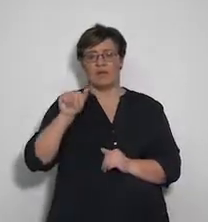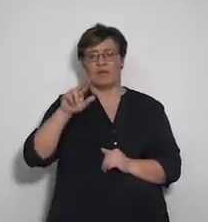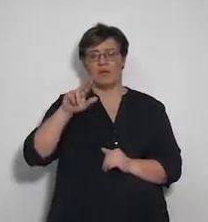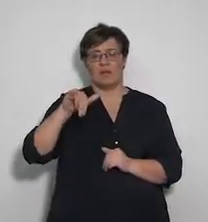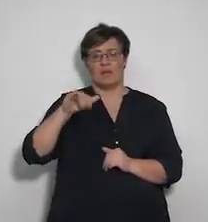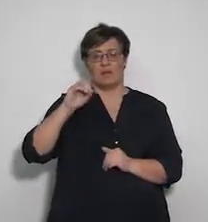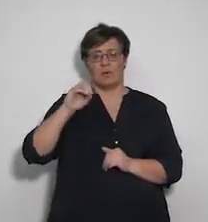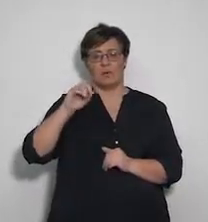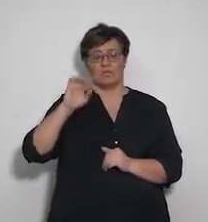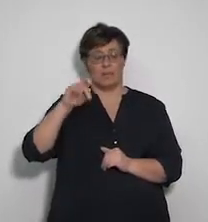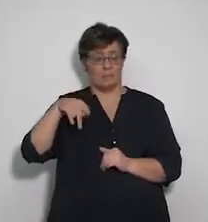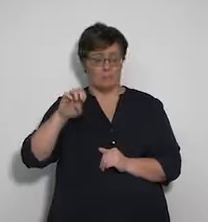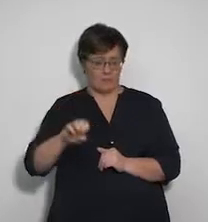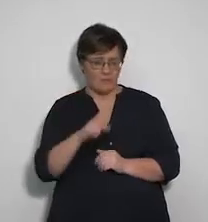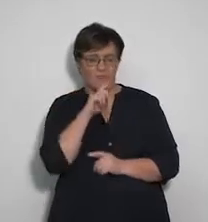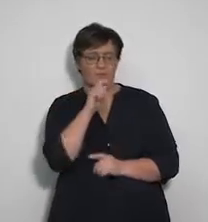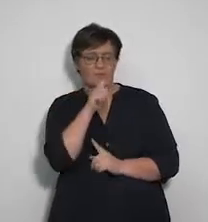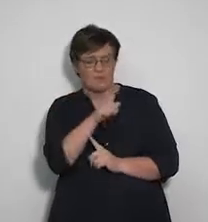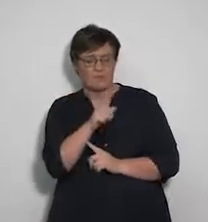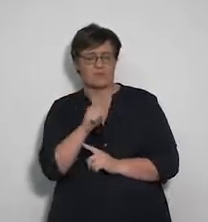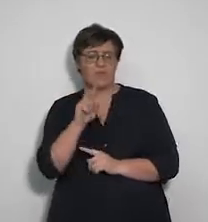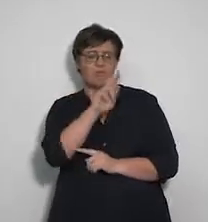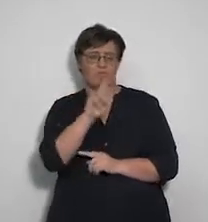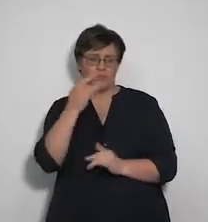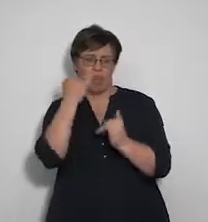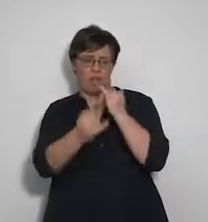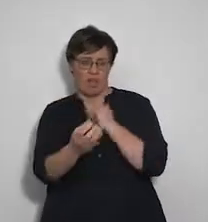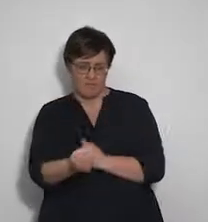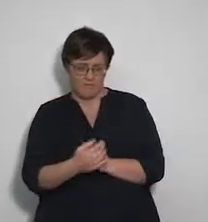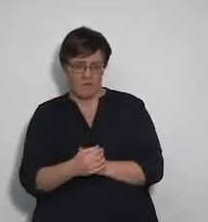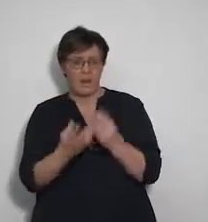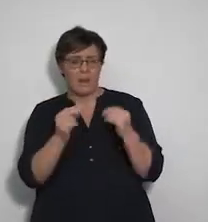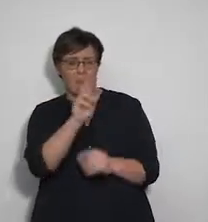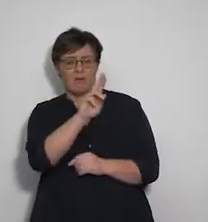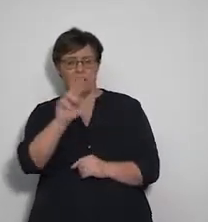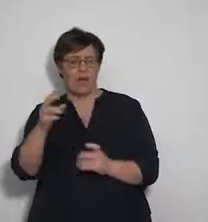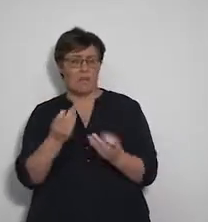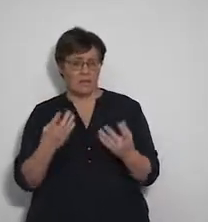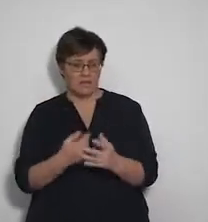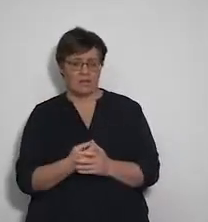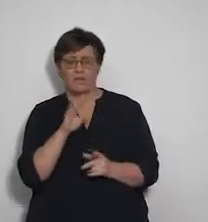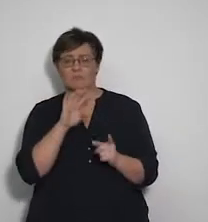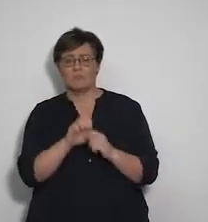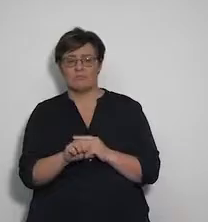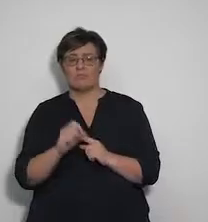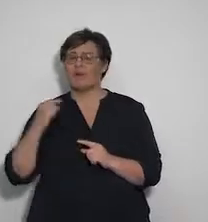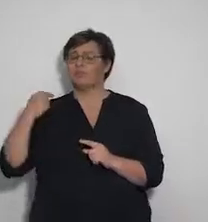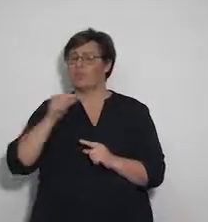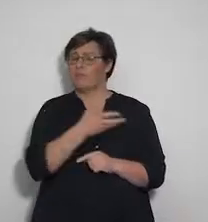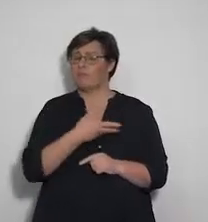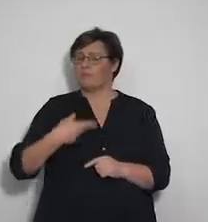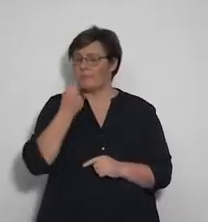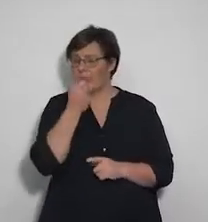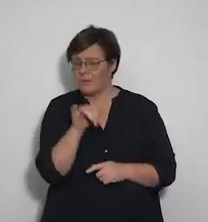of karyotyping and how karyotypes are used to look at chromosomal abnormalities or the number of chromosomes, and to determine the gender